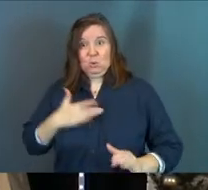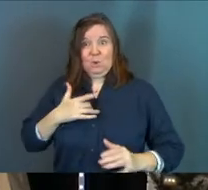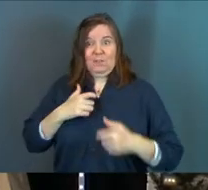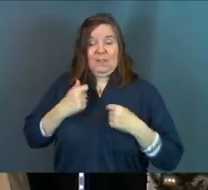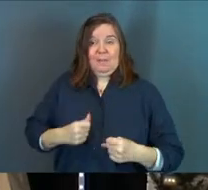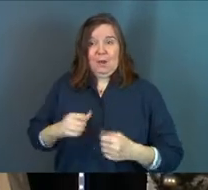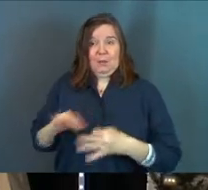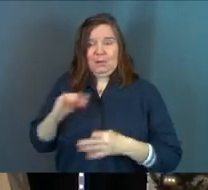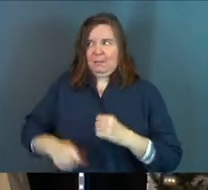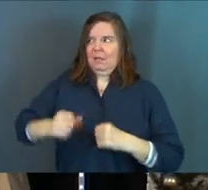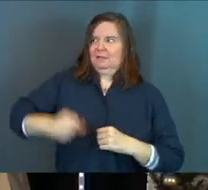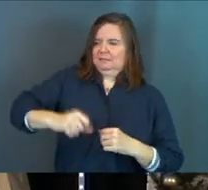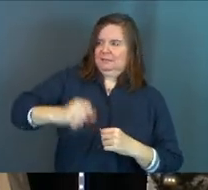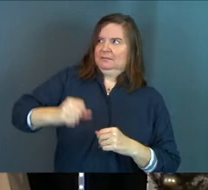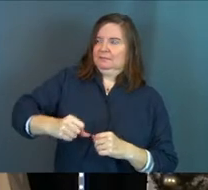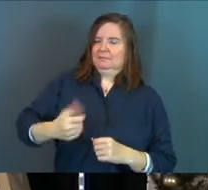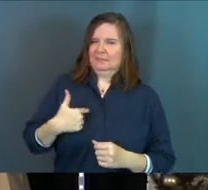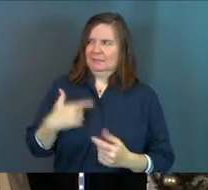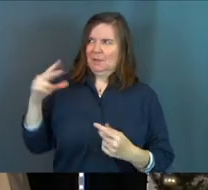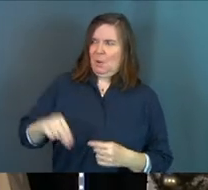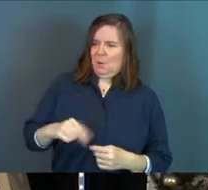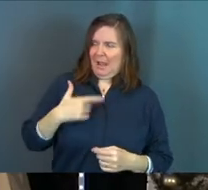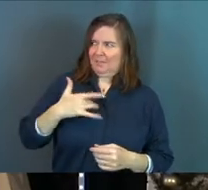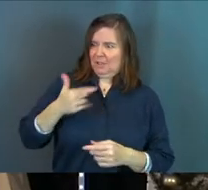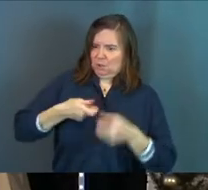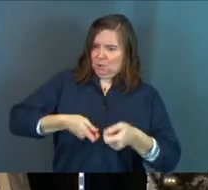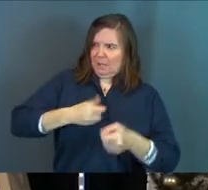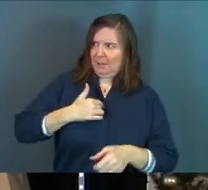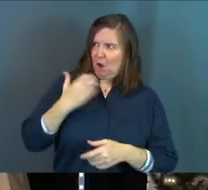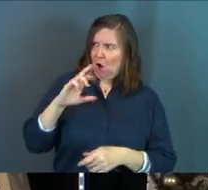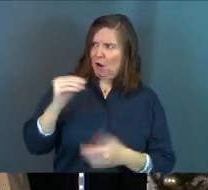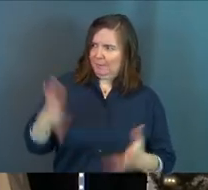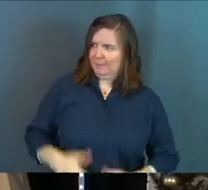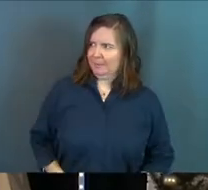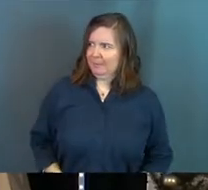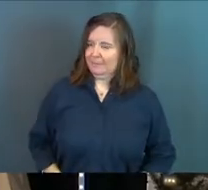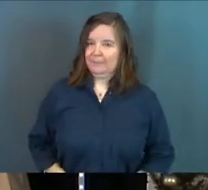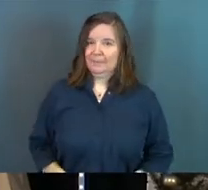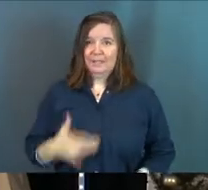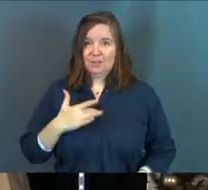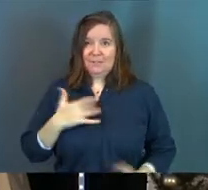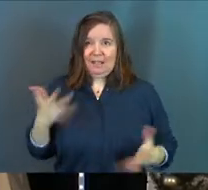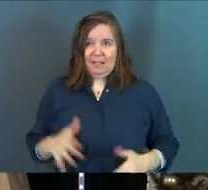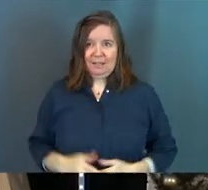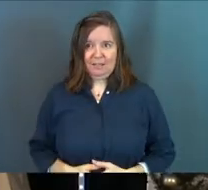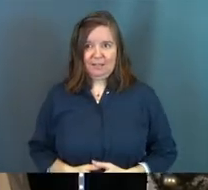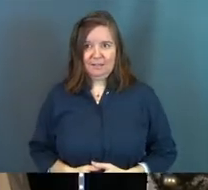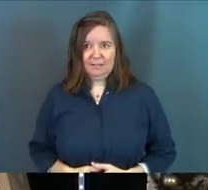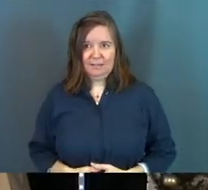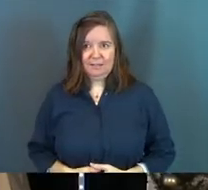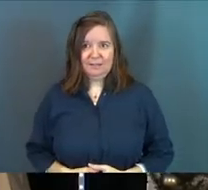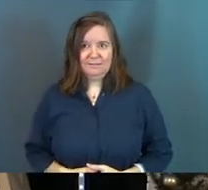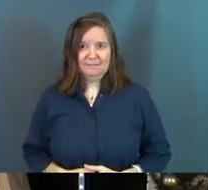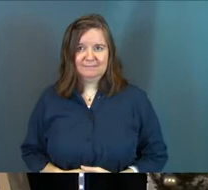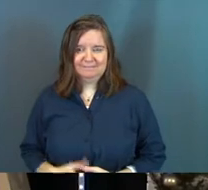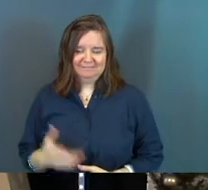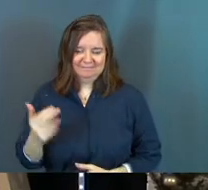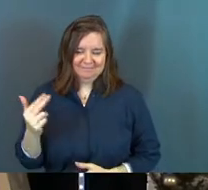feel the power of the Spirit? And I'm like, no, I just feel you shaking my arm. That's all I feel.